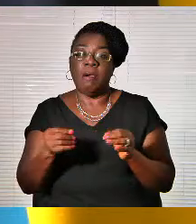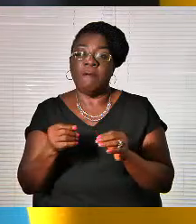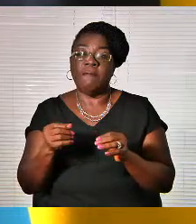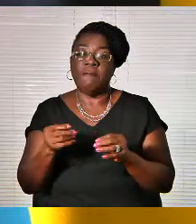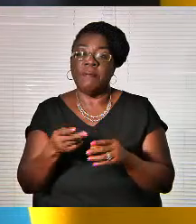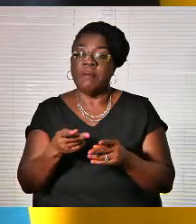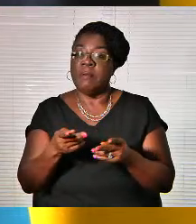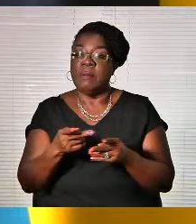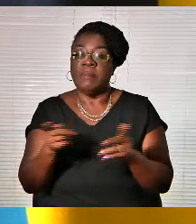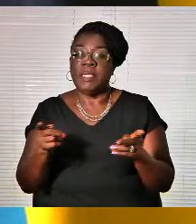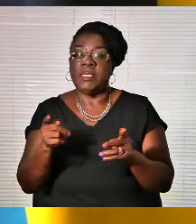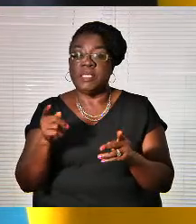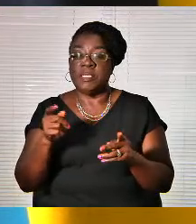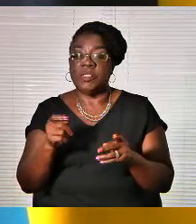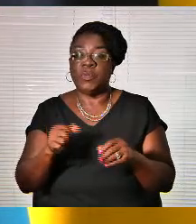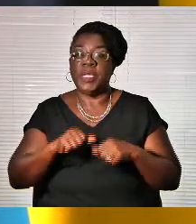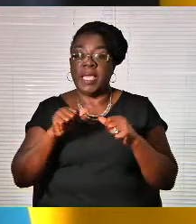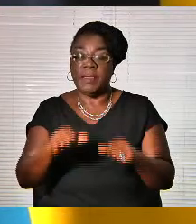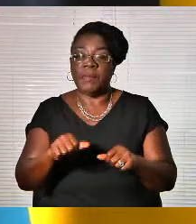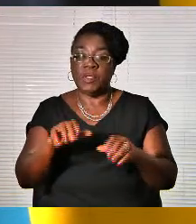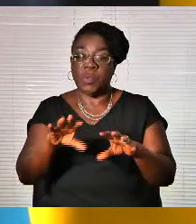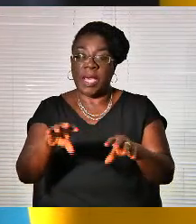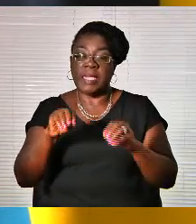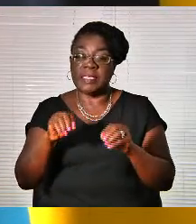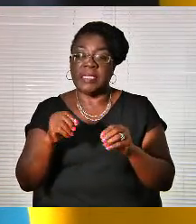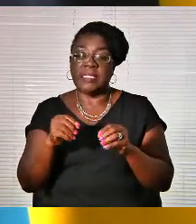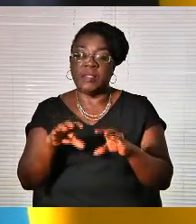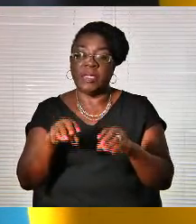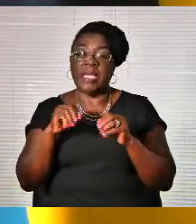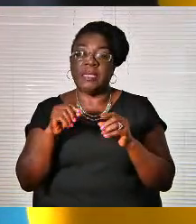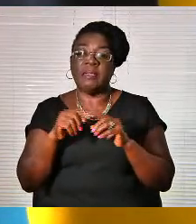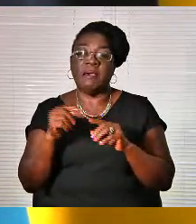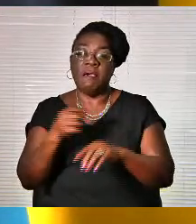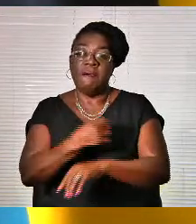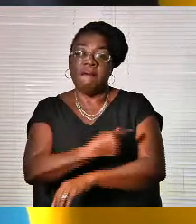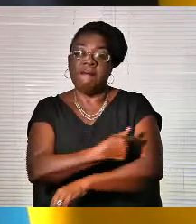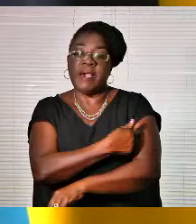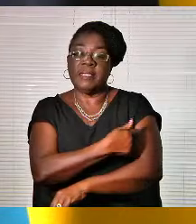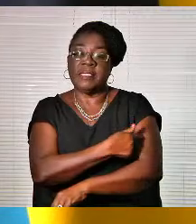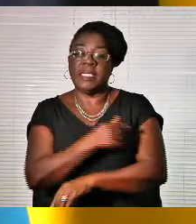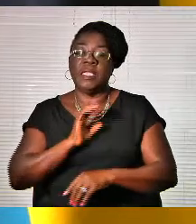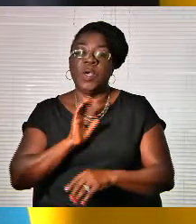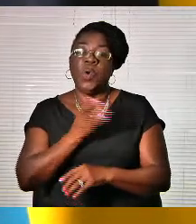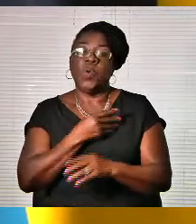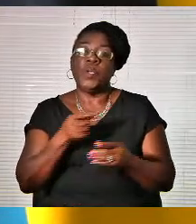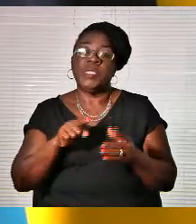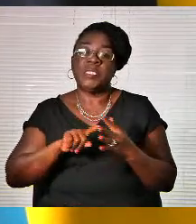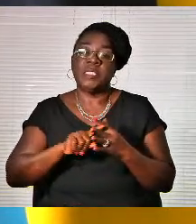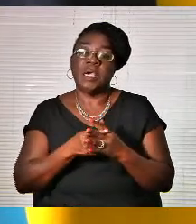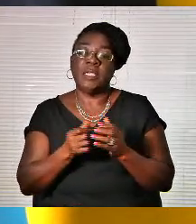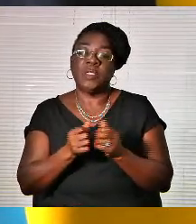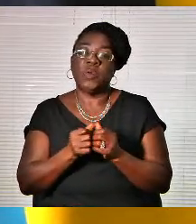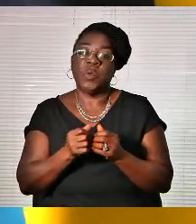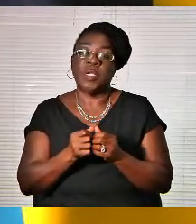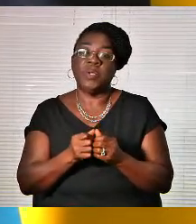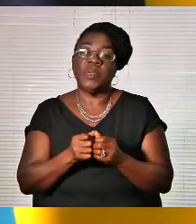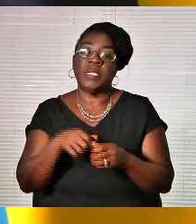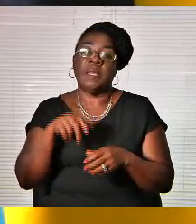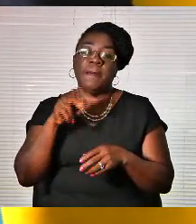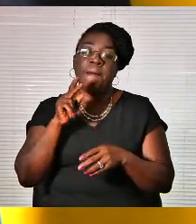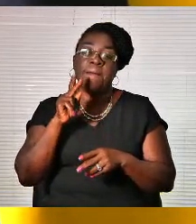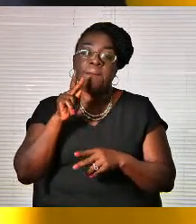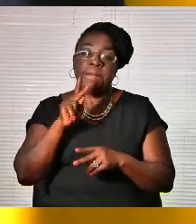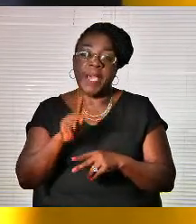avenues in order to be able to access the vaccine. Certainly, we started to work with the Pan American Health